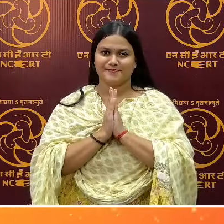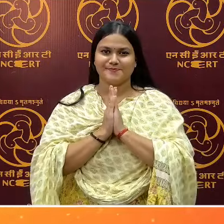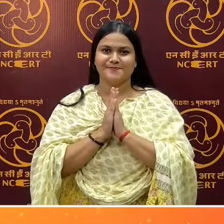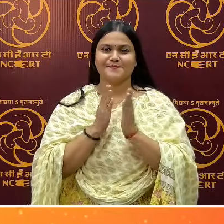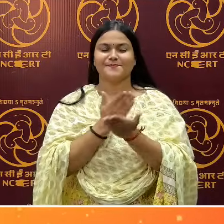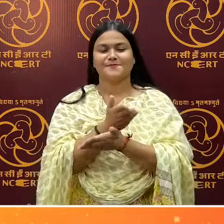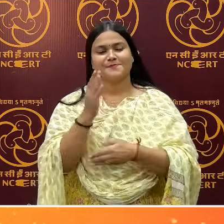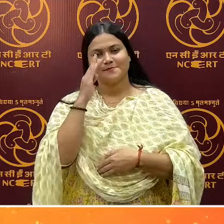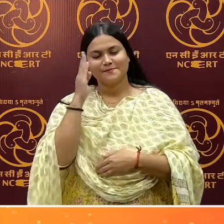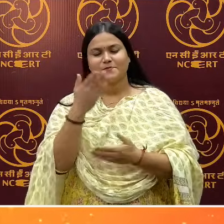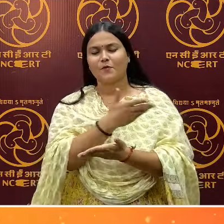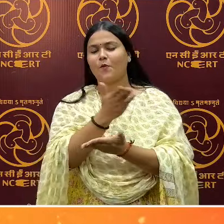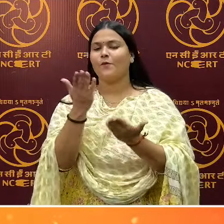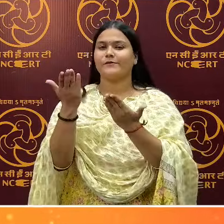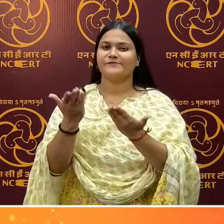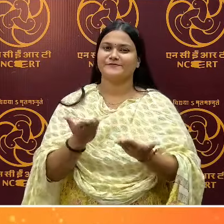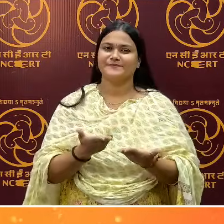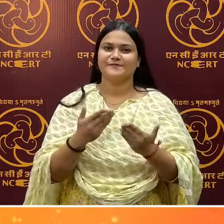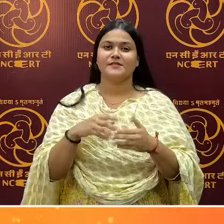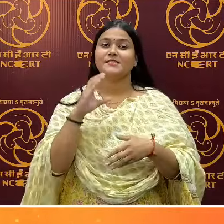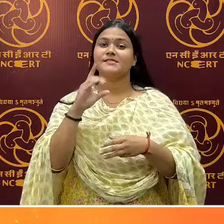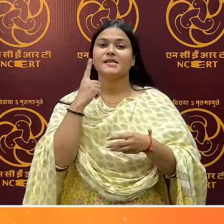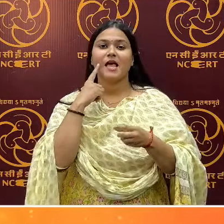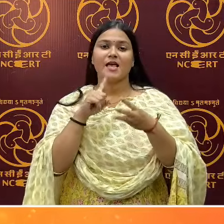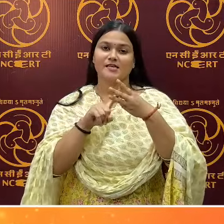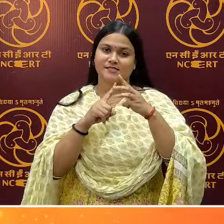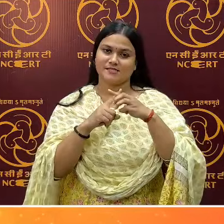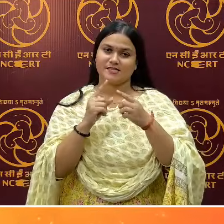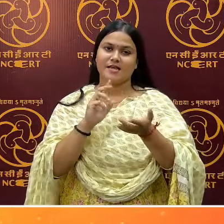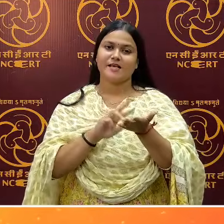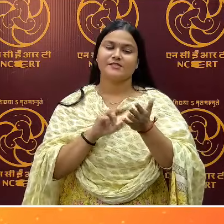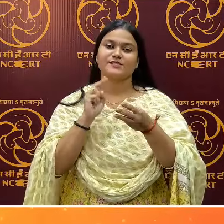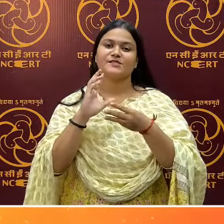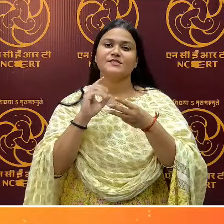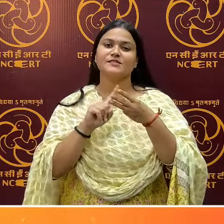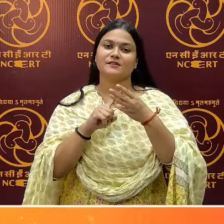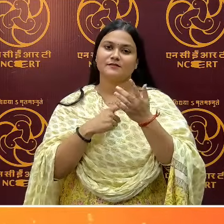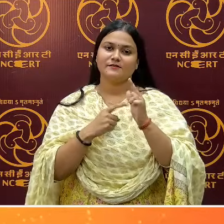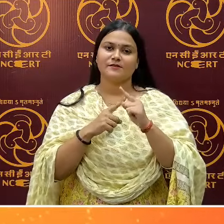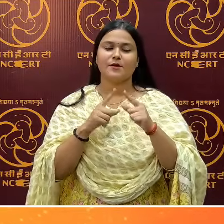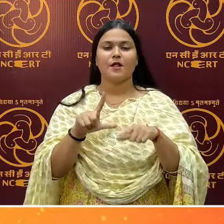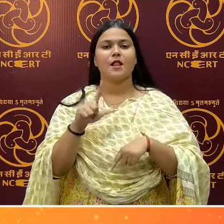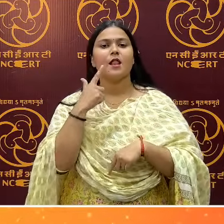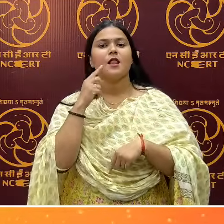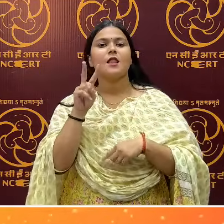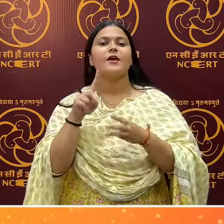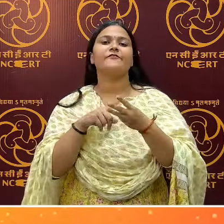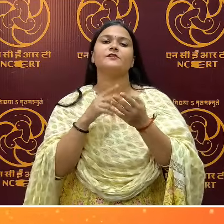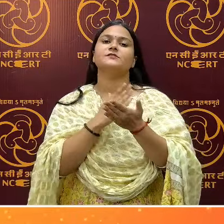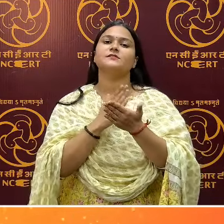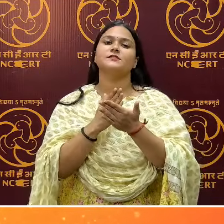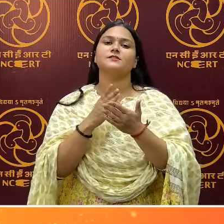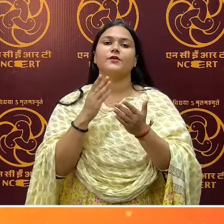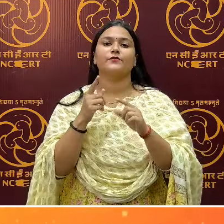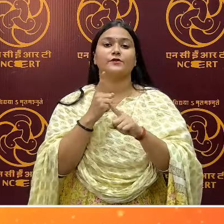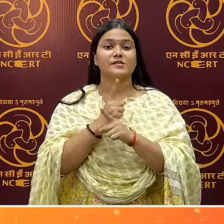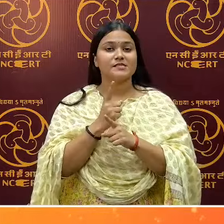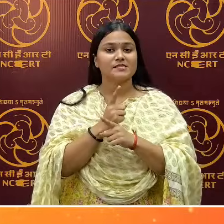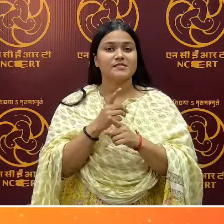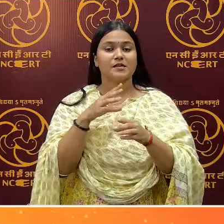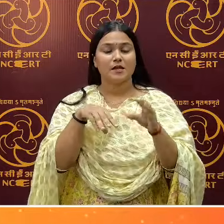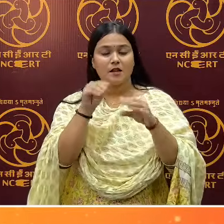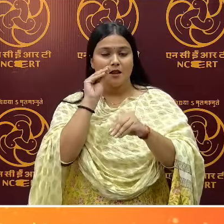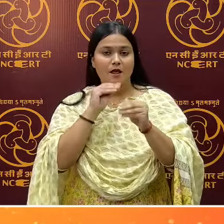Namaskar, hello and a very warm welcome to CIET NCERT's special live phone-in interactive program of teaching learning